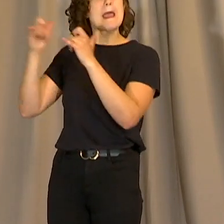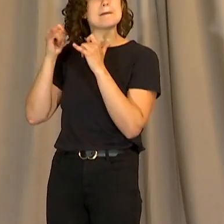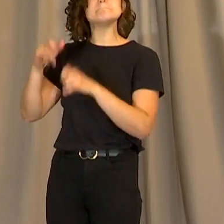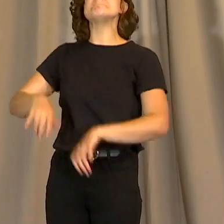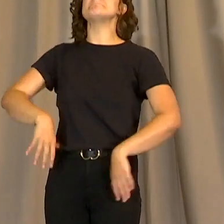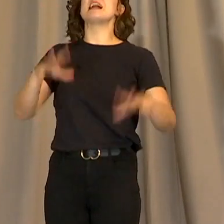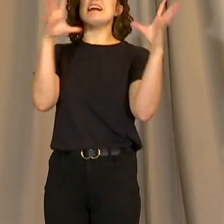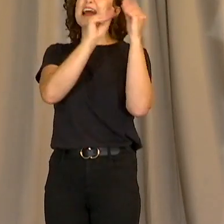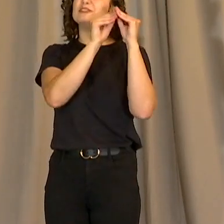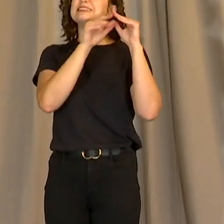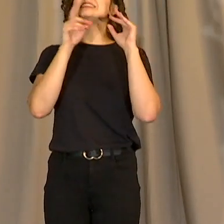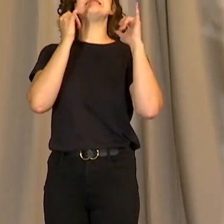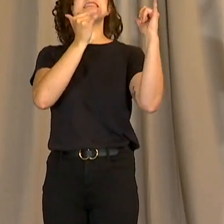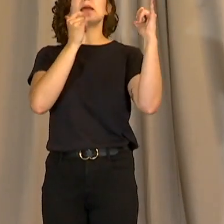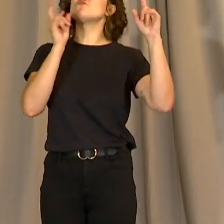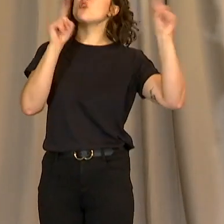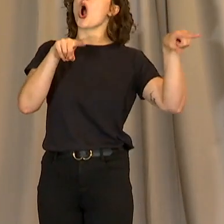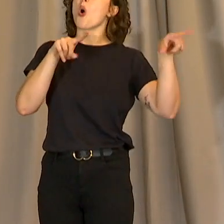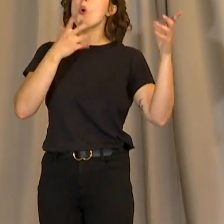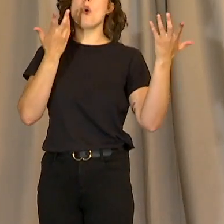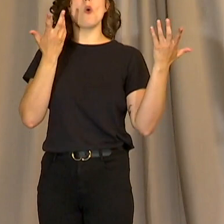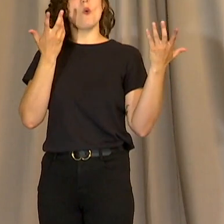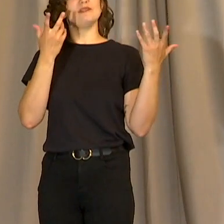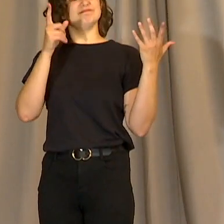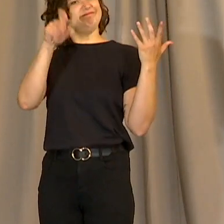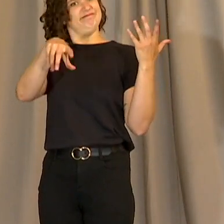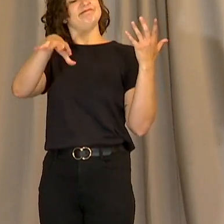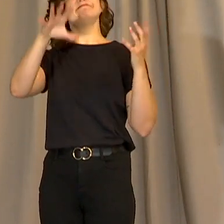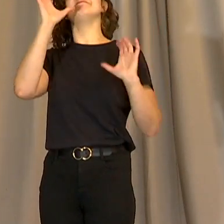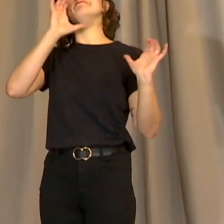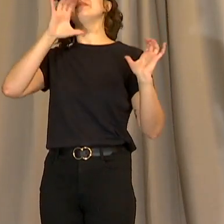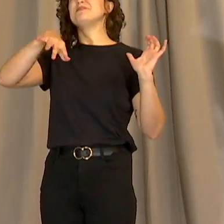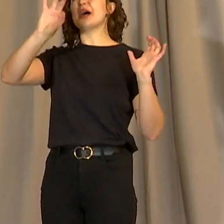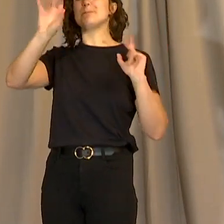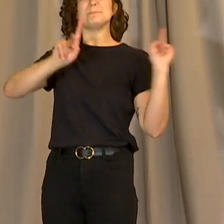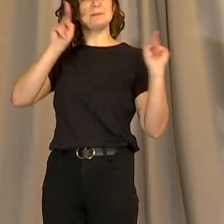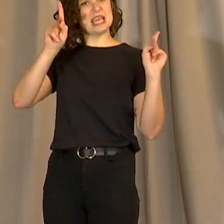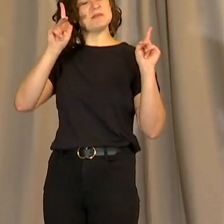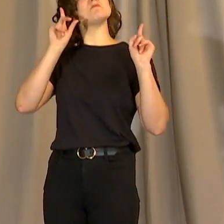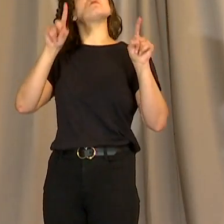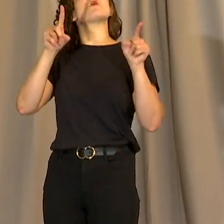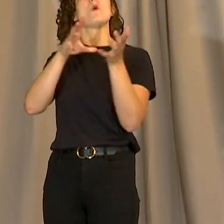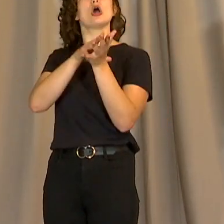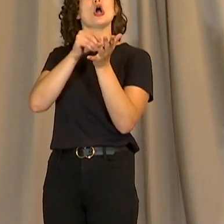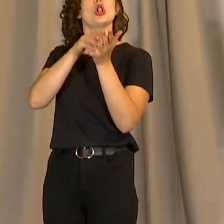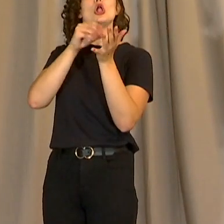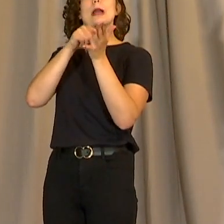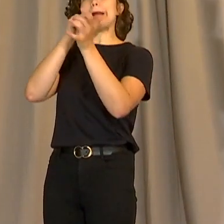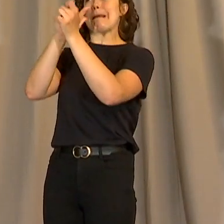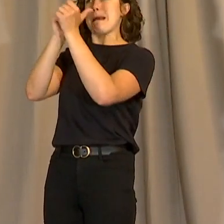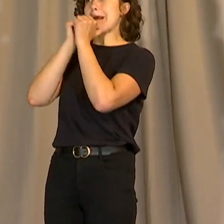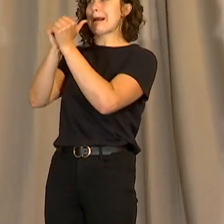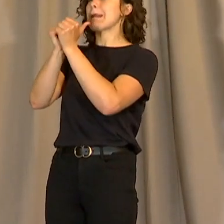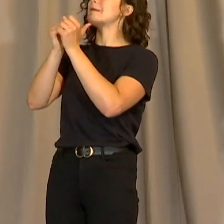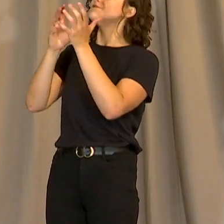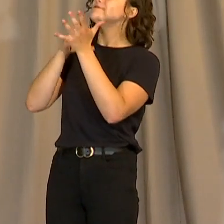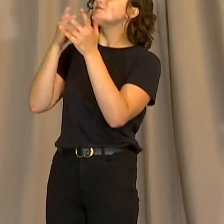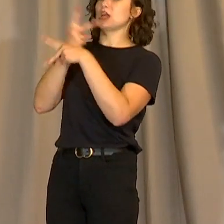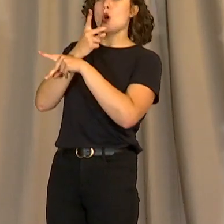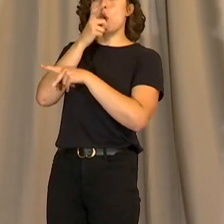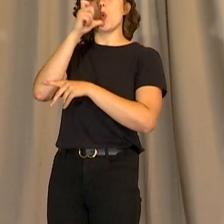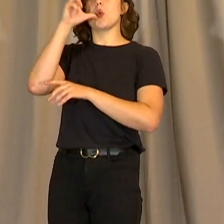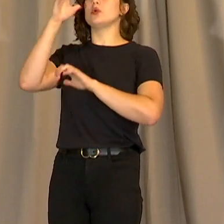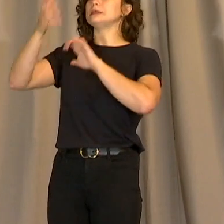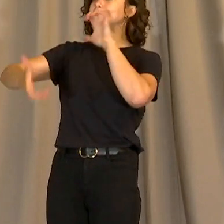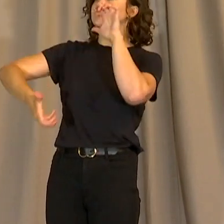conferences, this conference, going to the same, attending the same seminars, right? So that you can figure out who is in the work, because I think you